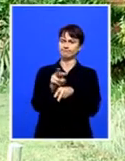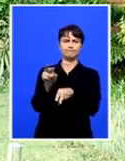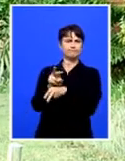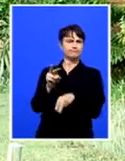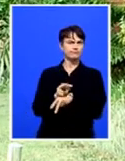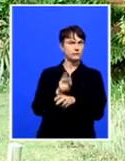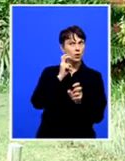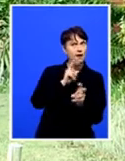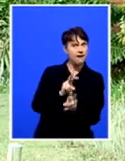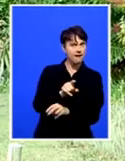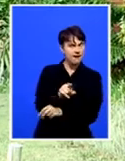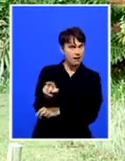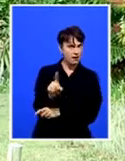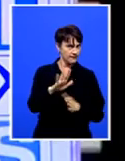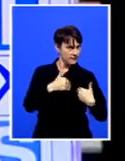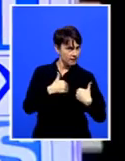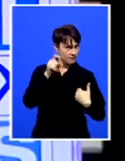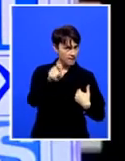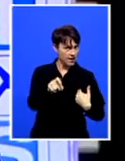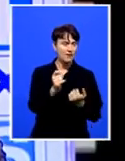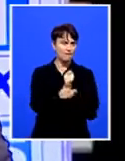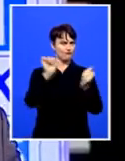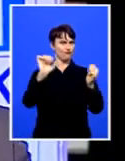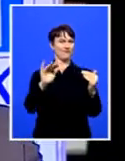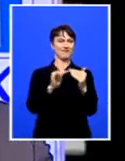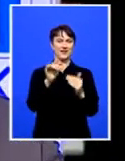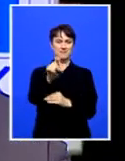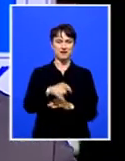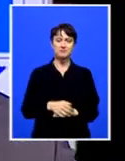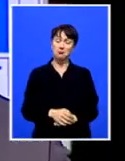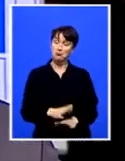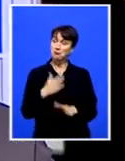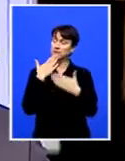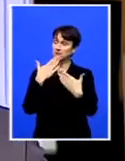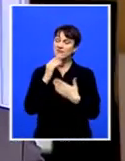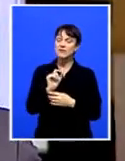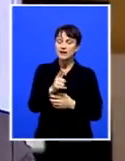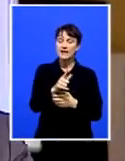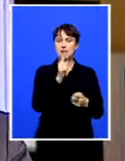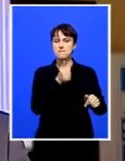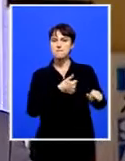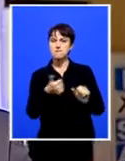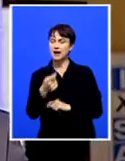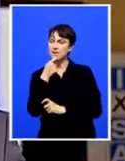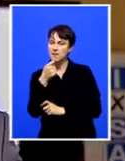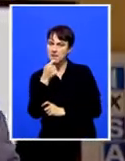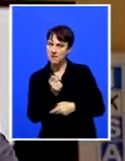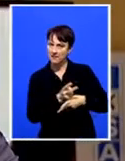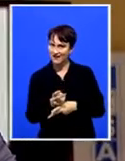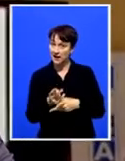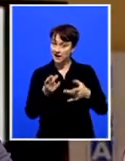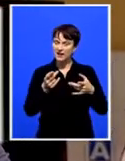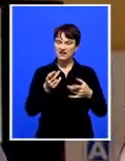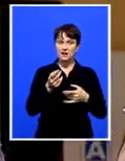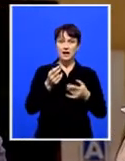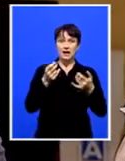free and fair, but as we said, very safe. Yeah, thank you very much indeed. I understand by. We'll be crossing to you a little little later on, just literally a few minutes. I